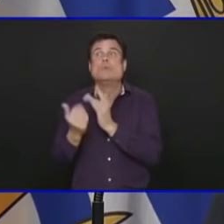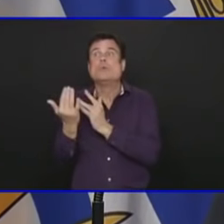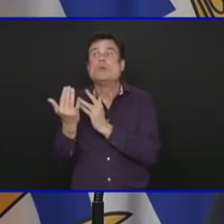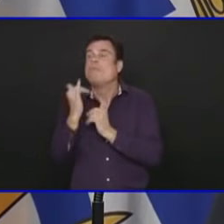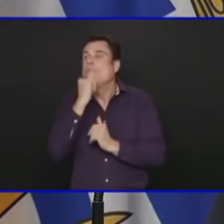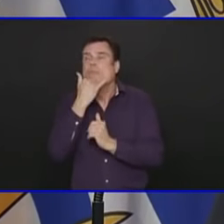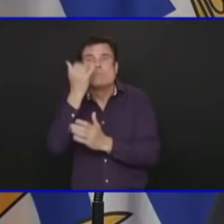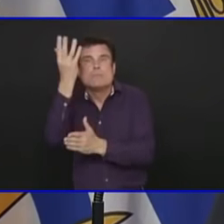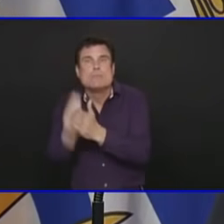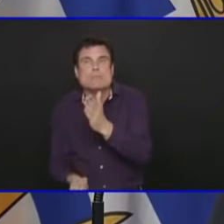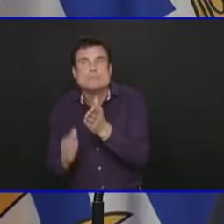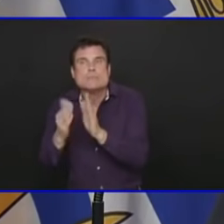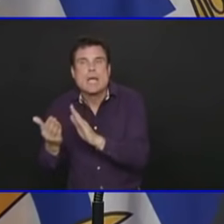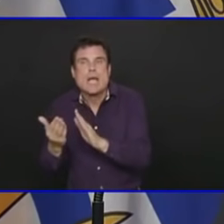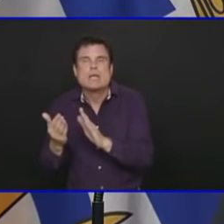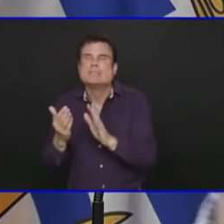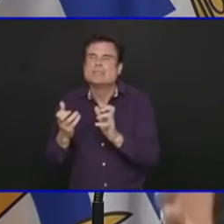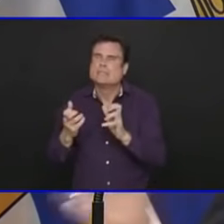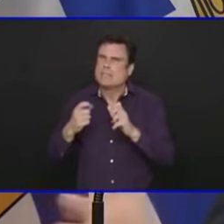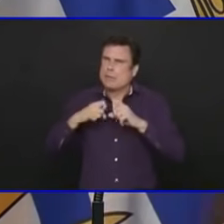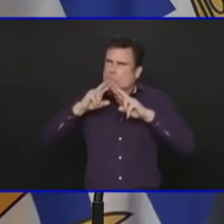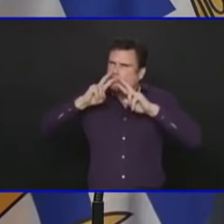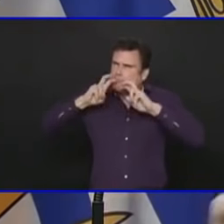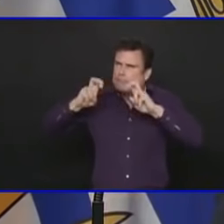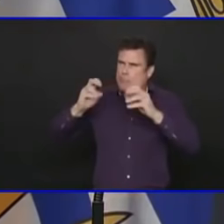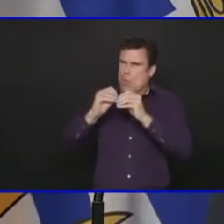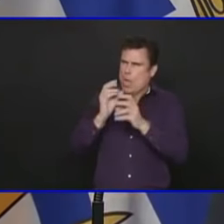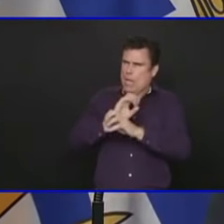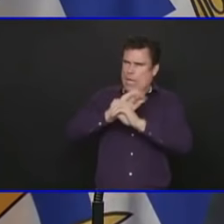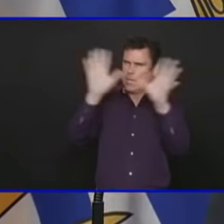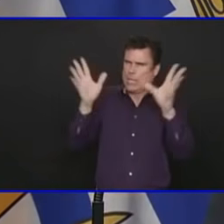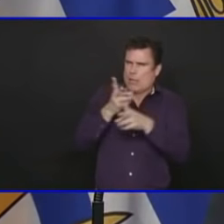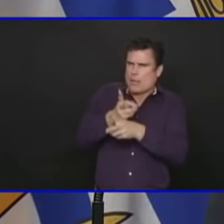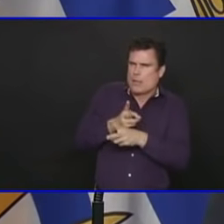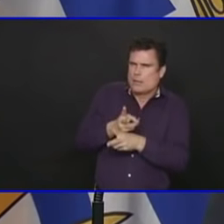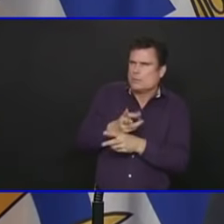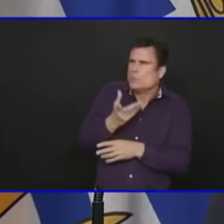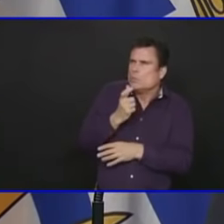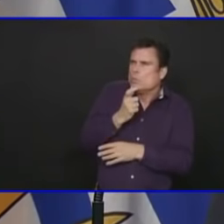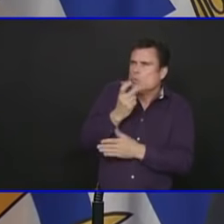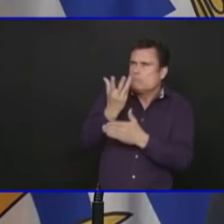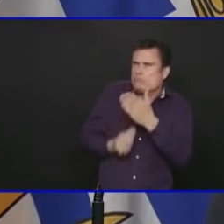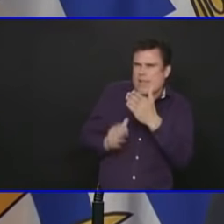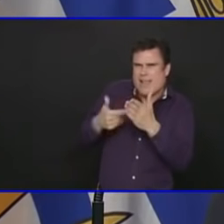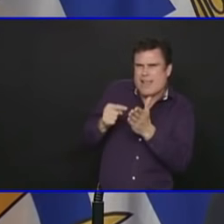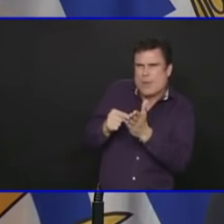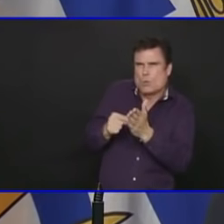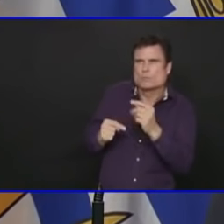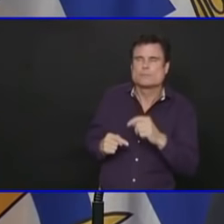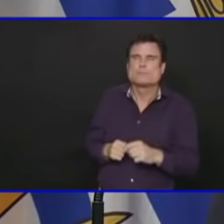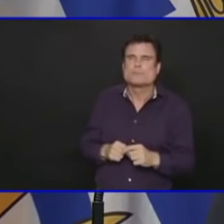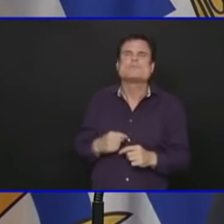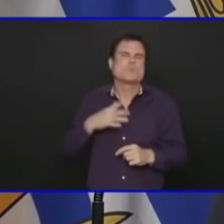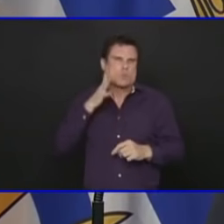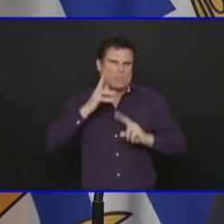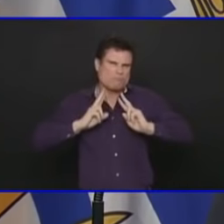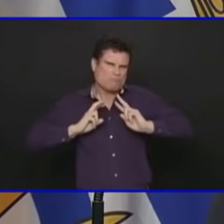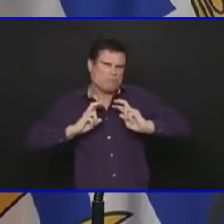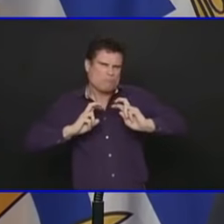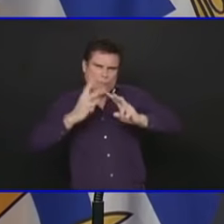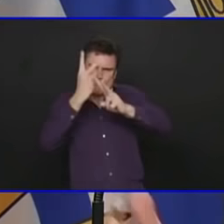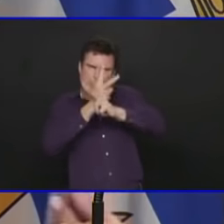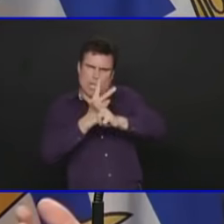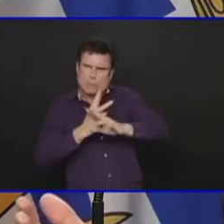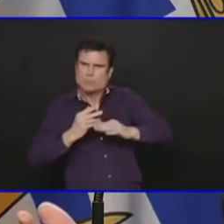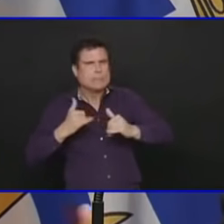be analyzing that in the coming weeks as we do. So we've just had the data for January and